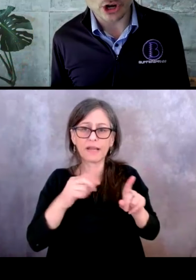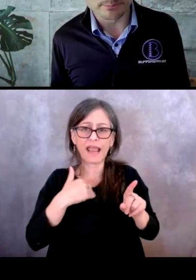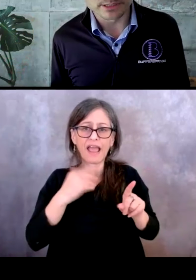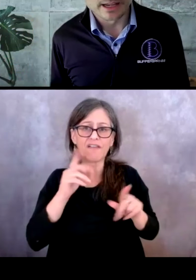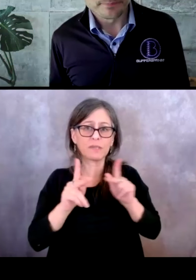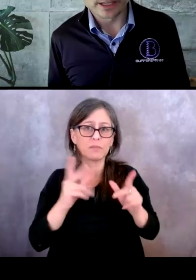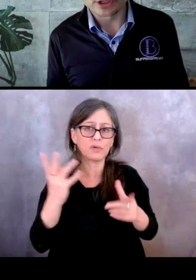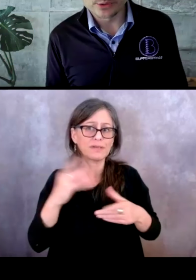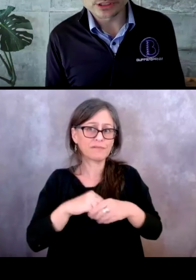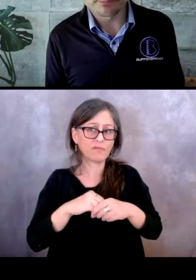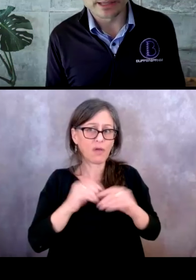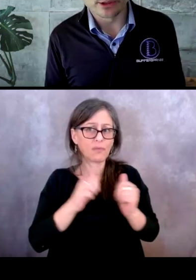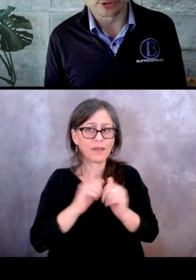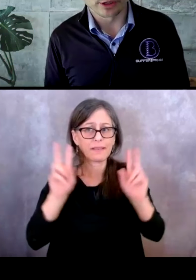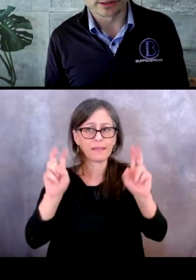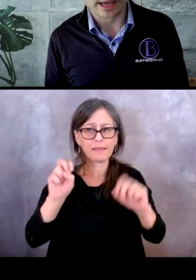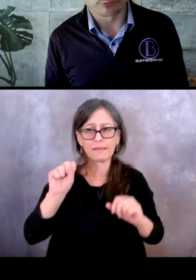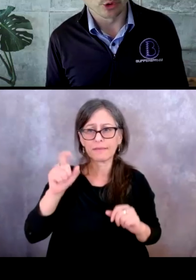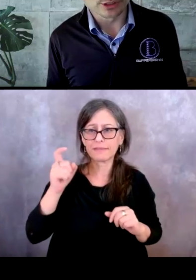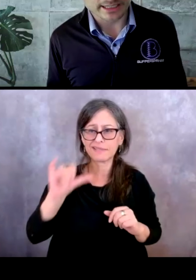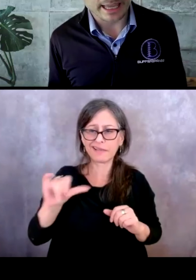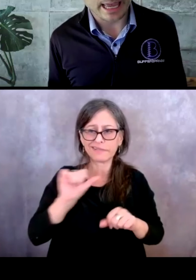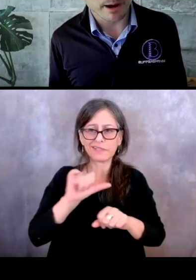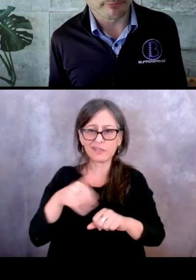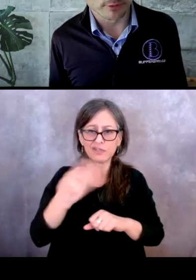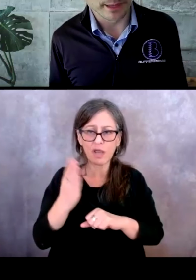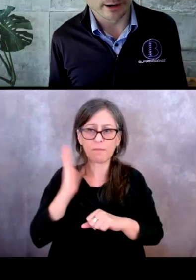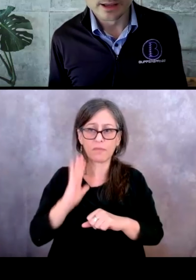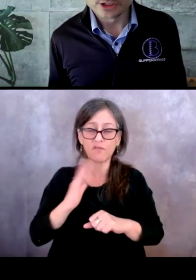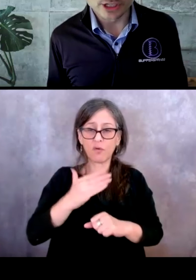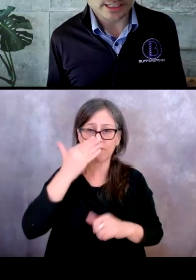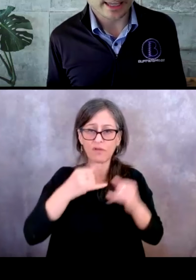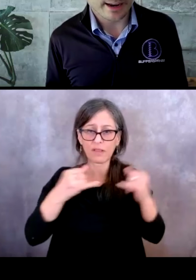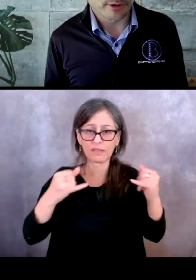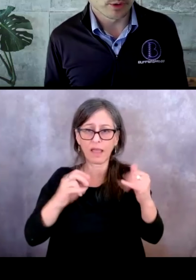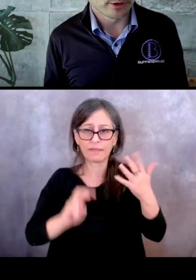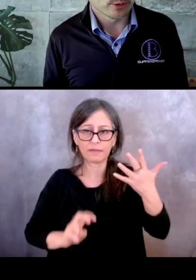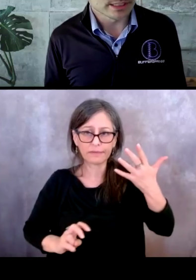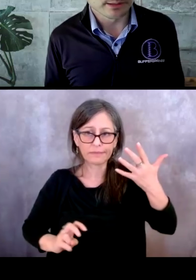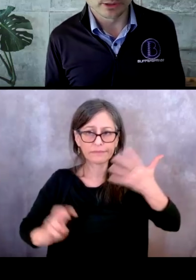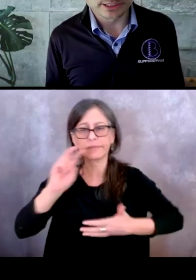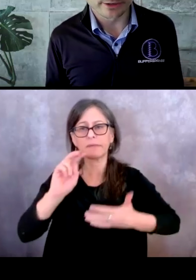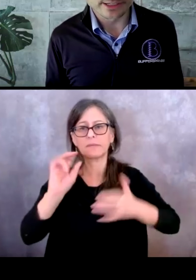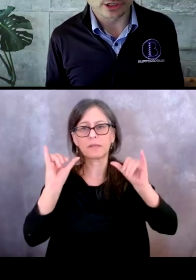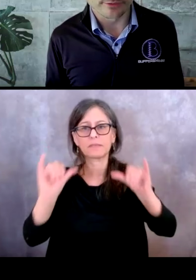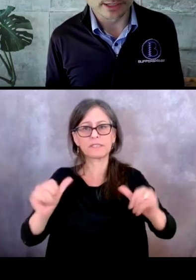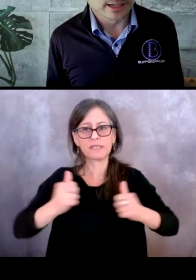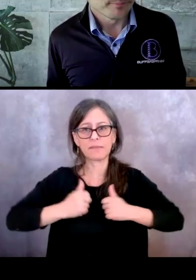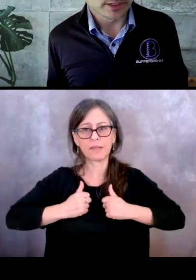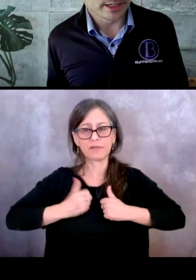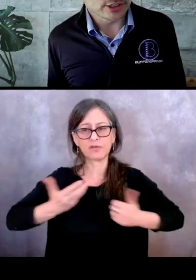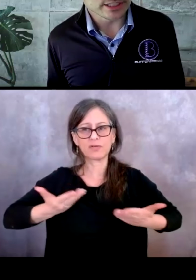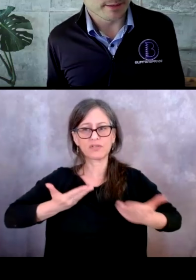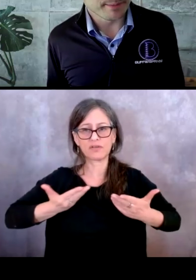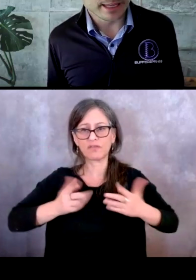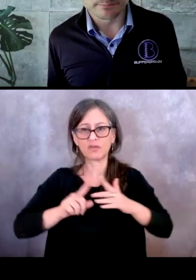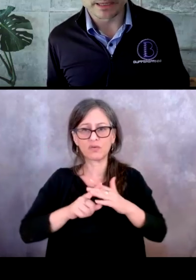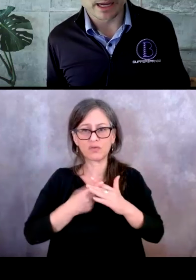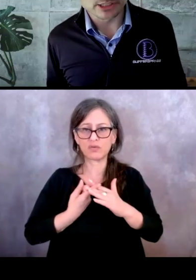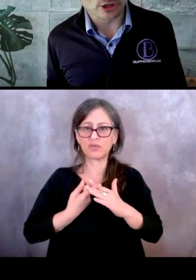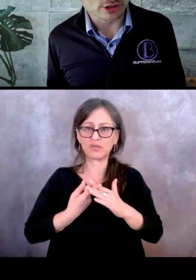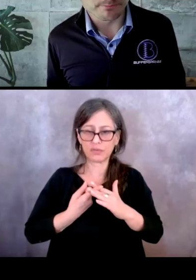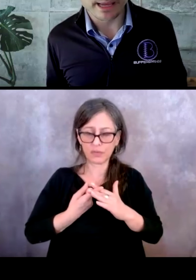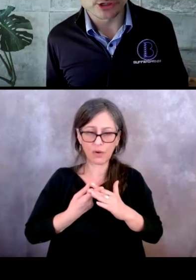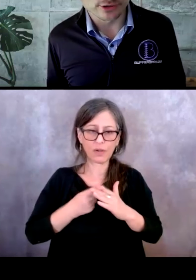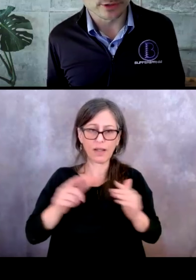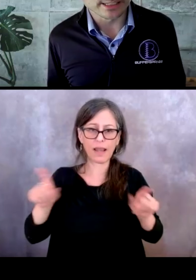sexy jobs that used to be in those frontline roles that came up from there, just like everyone who was in the military service. You didn't just come in and